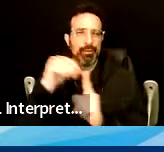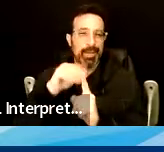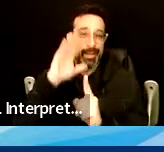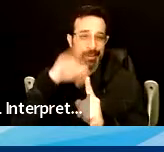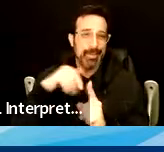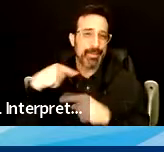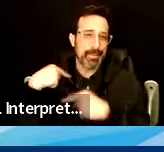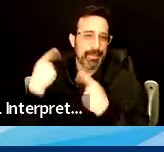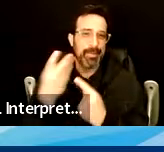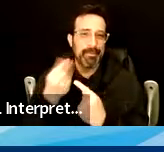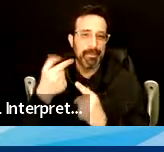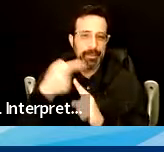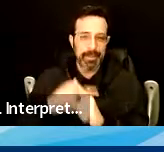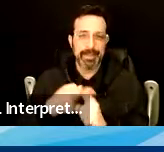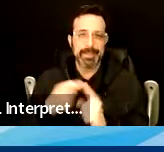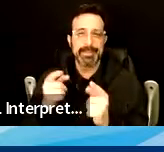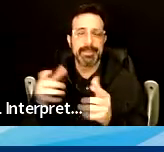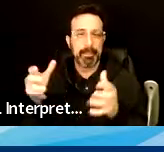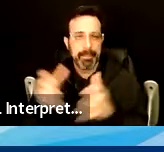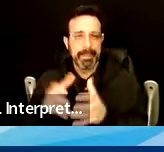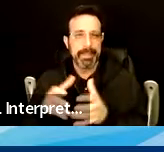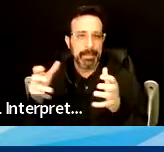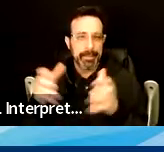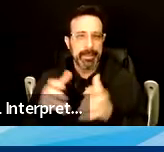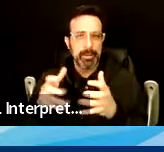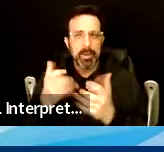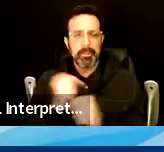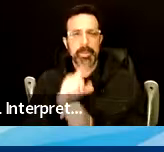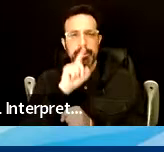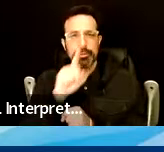a few months, and we think that it's really helpful to just make sure